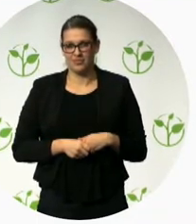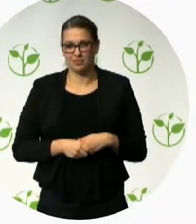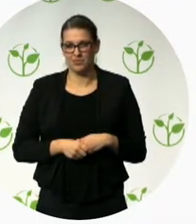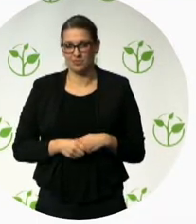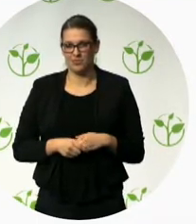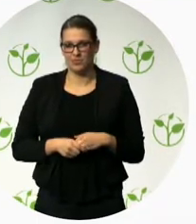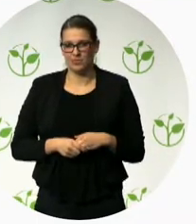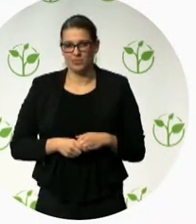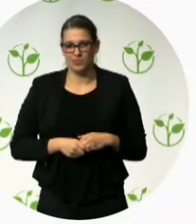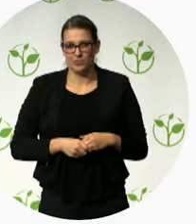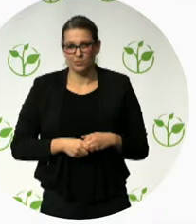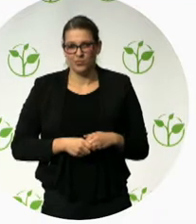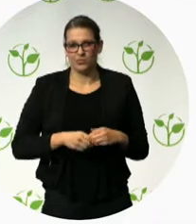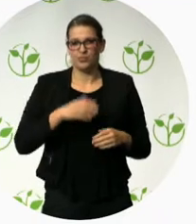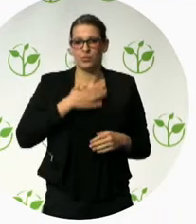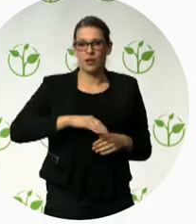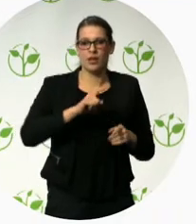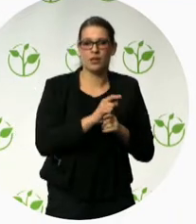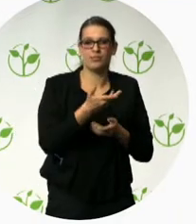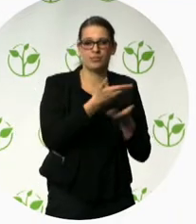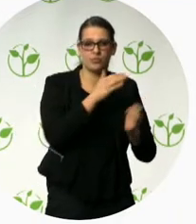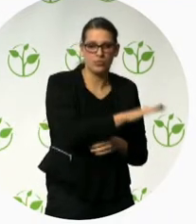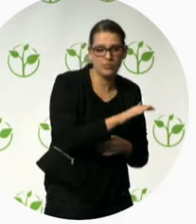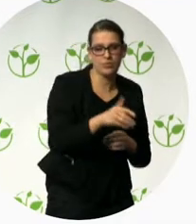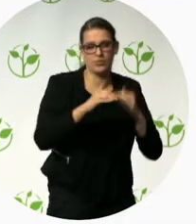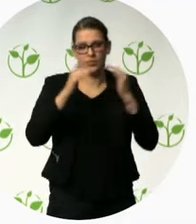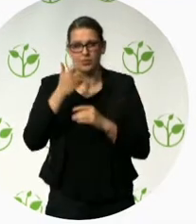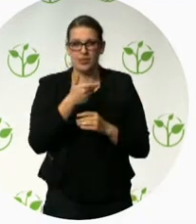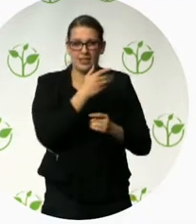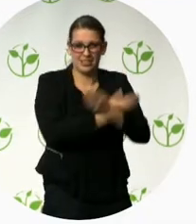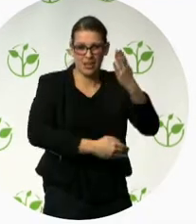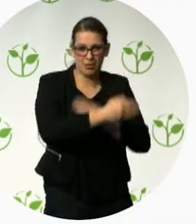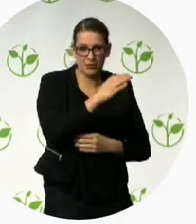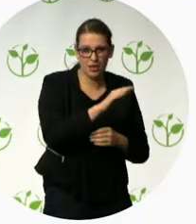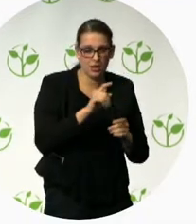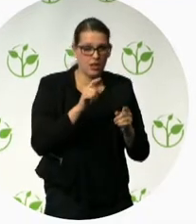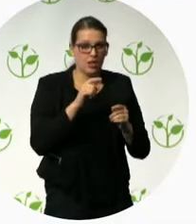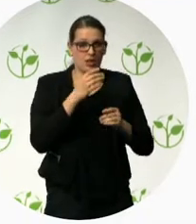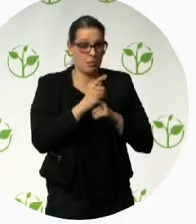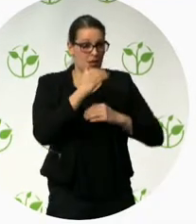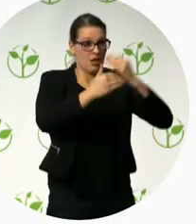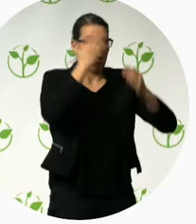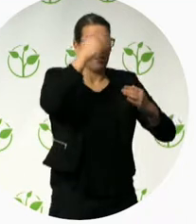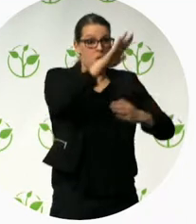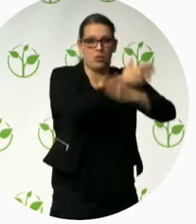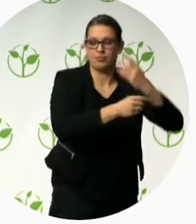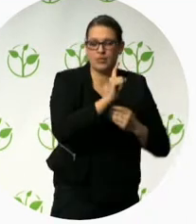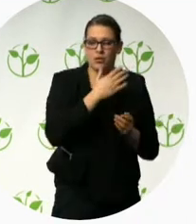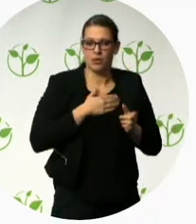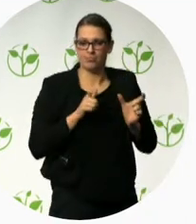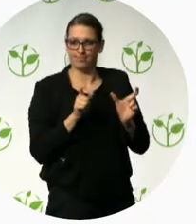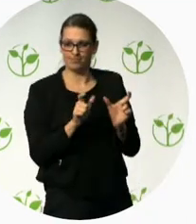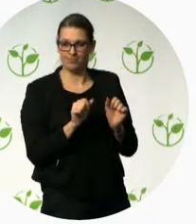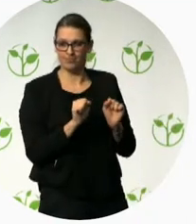disability. And most importantly, 80% program villages are running the program even after